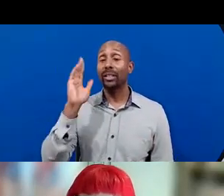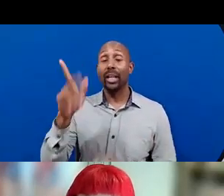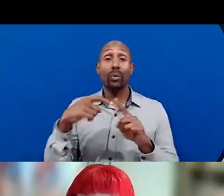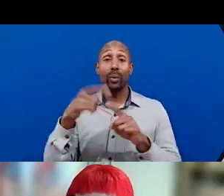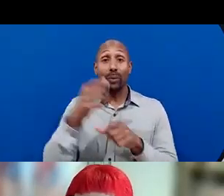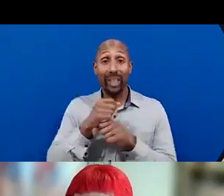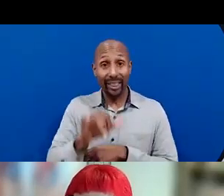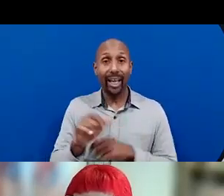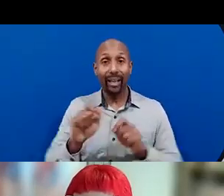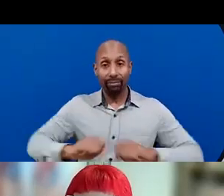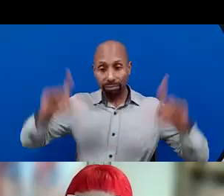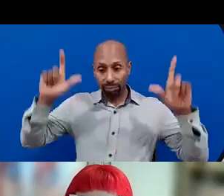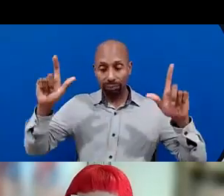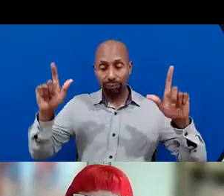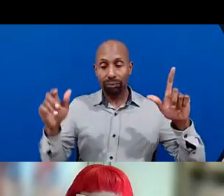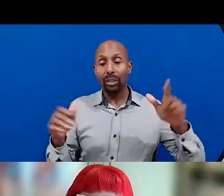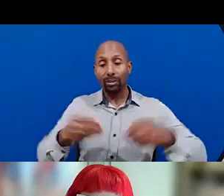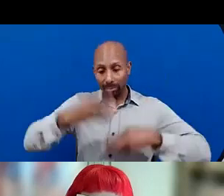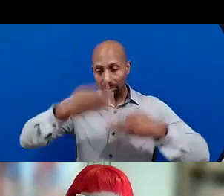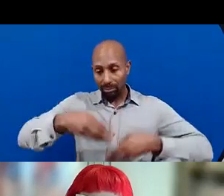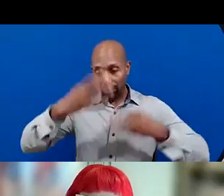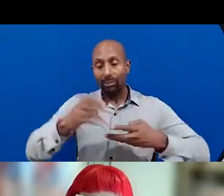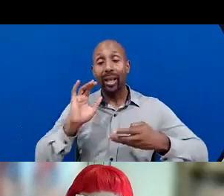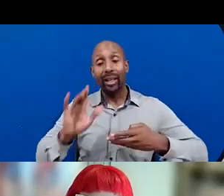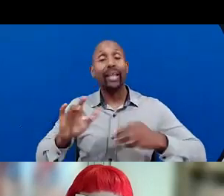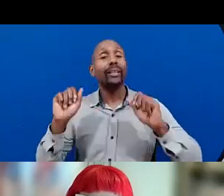able to get to the information.